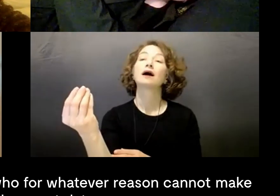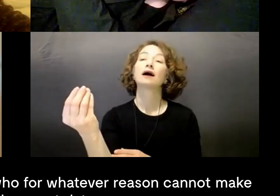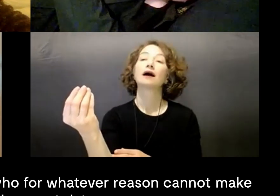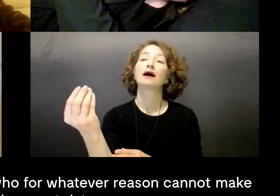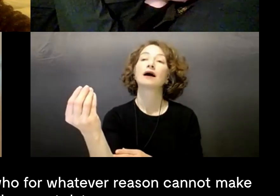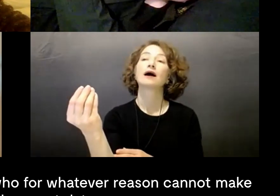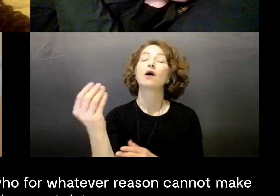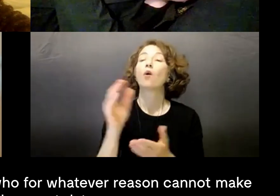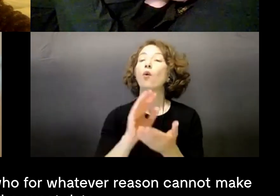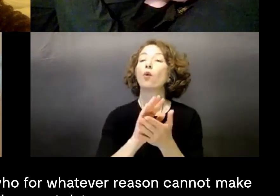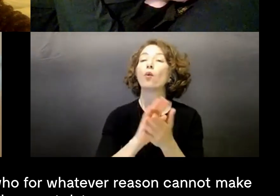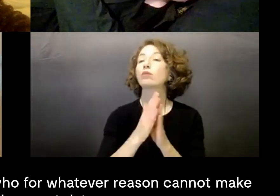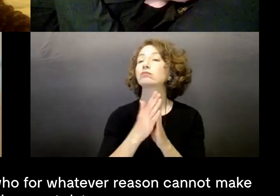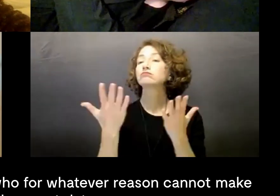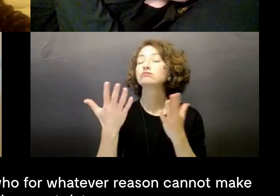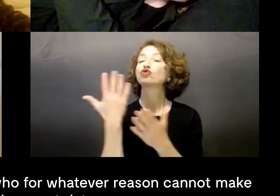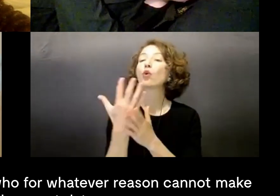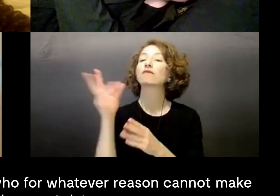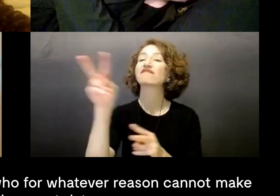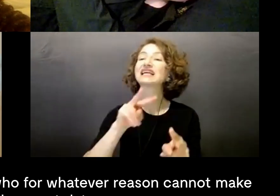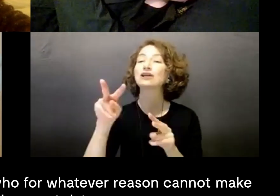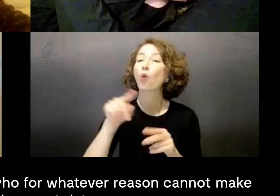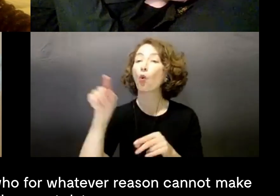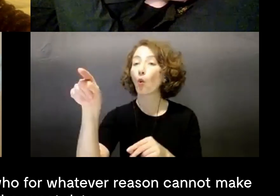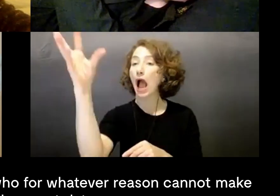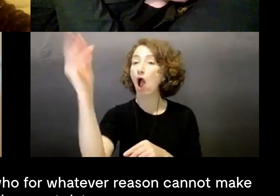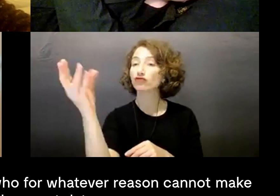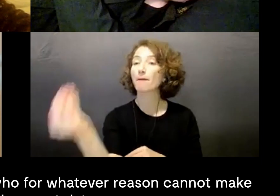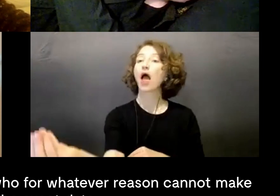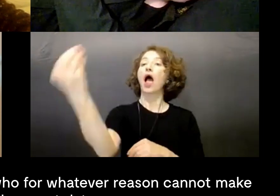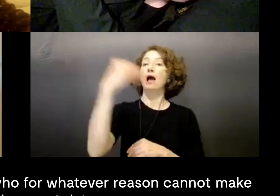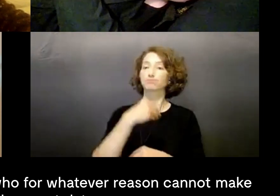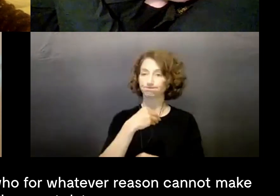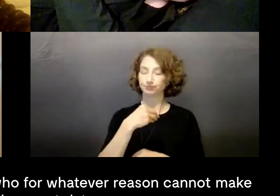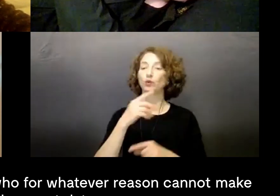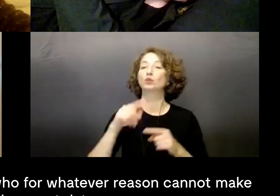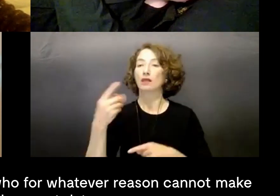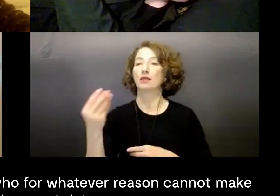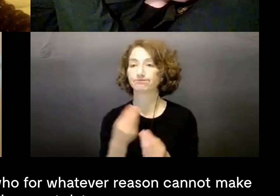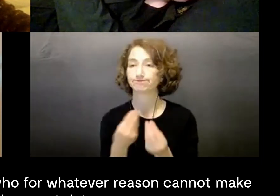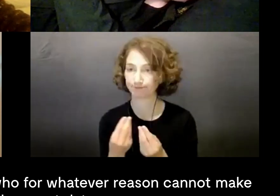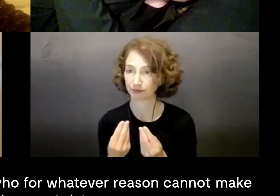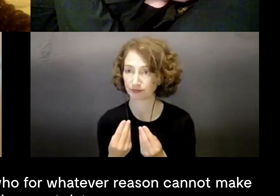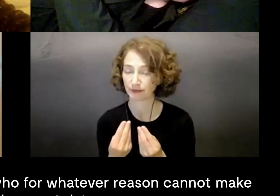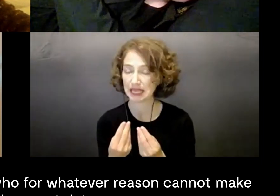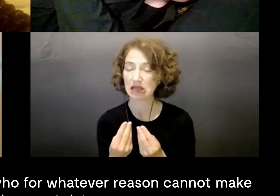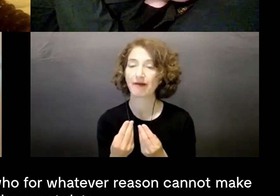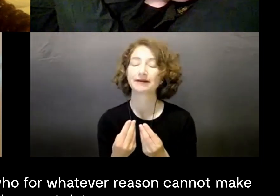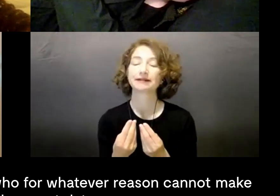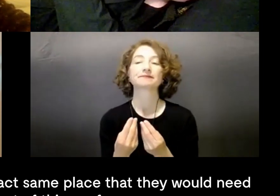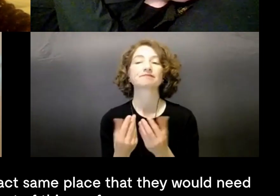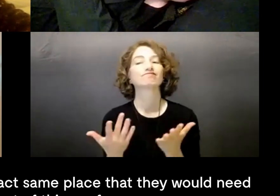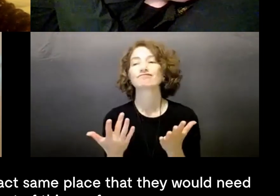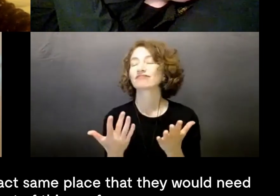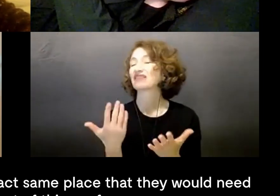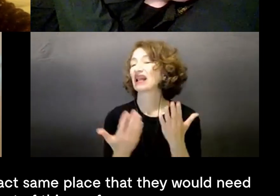So also, to include people who, for whatever reason, cannot make it to the exact day,